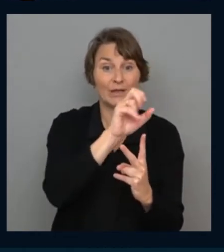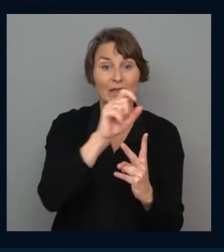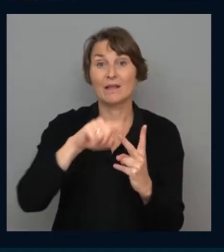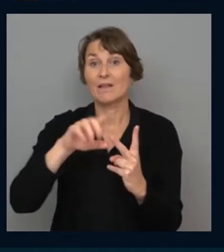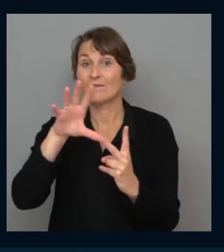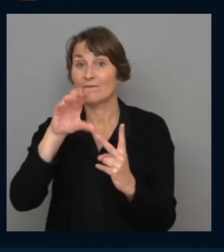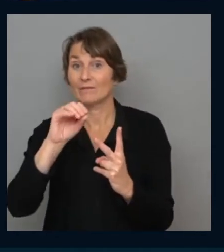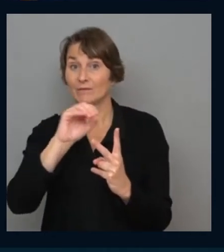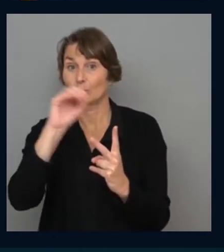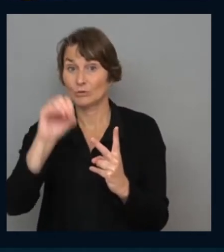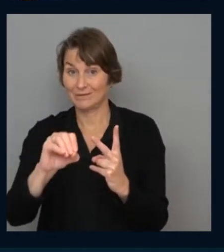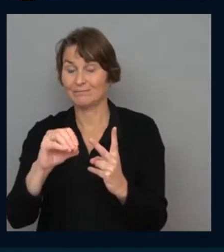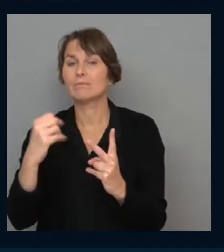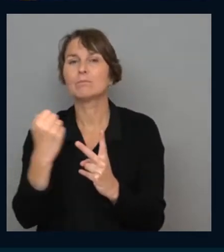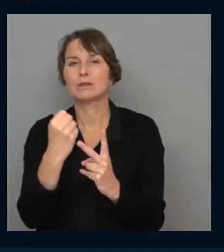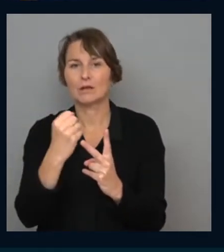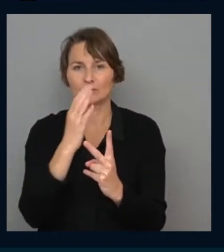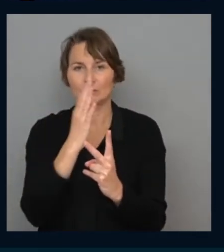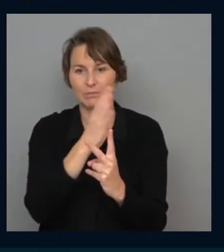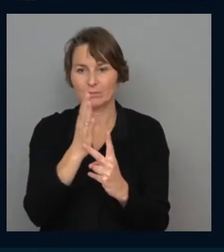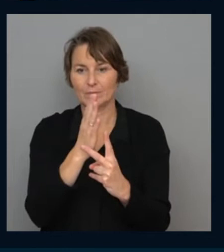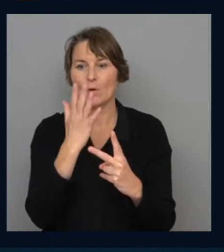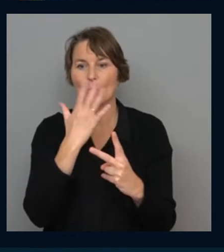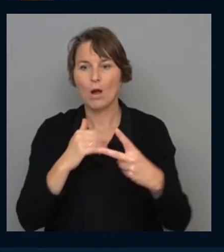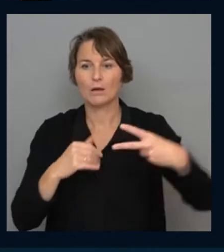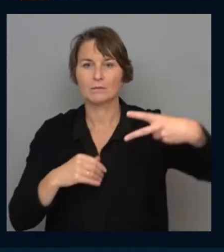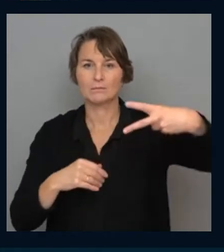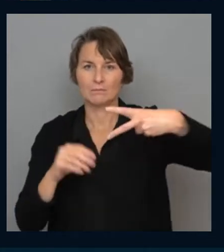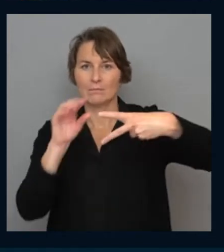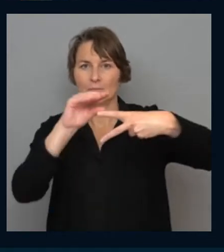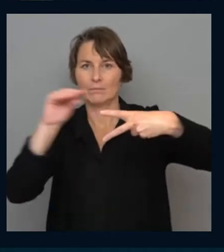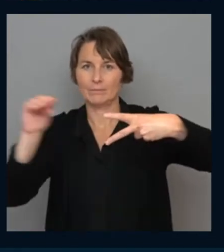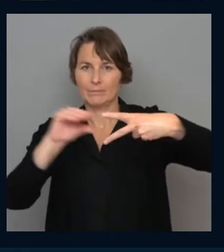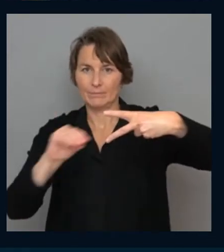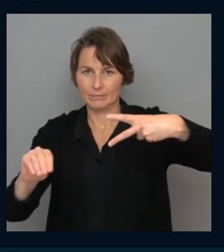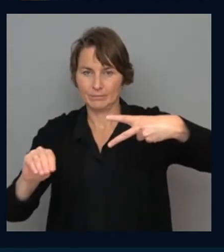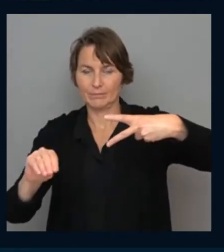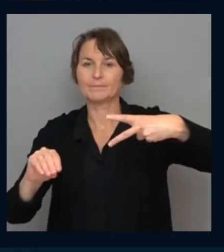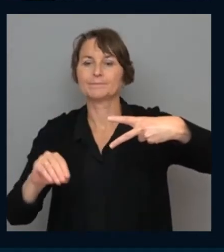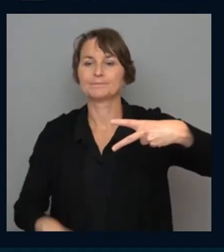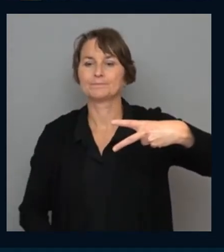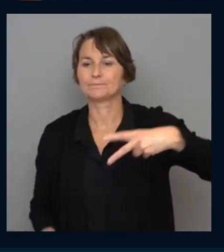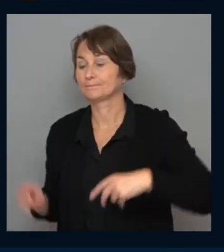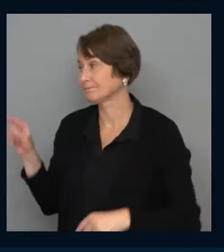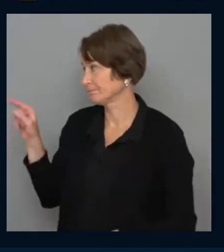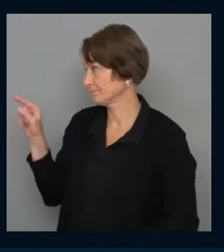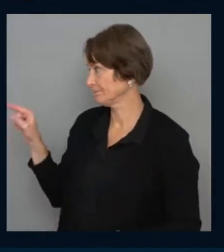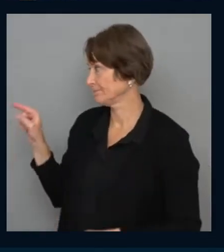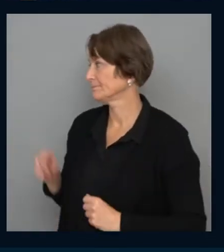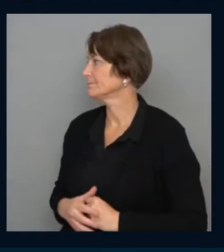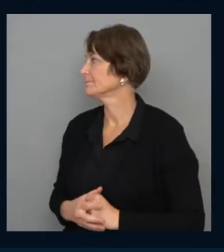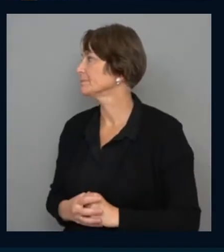changes. We go into our release pipeline. So instead of it going to production, we're going to make this Canary.